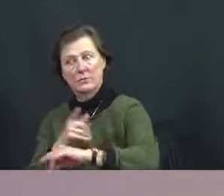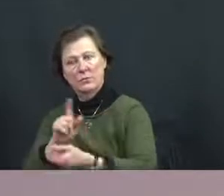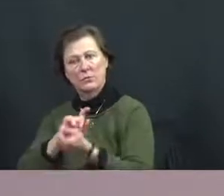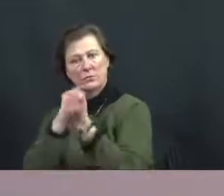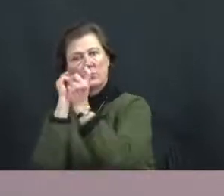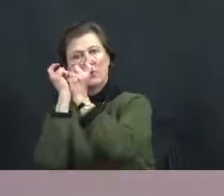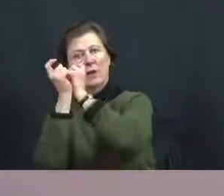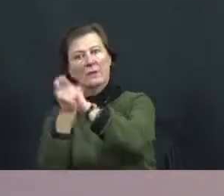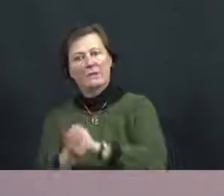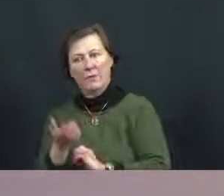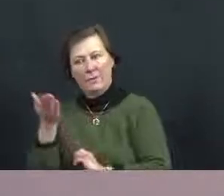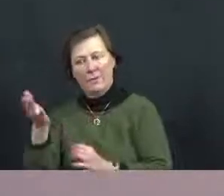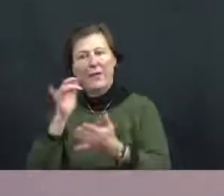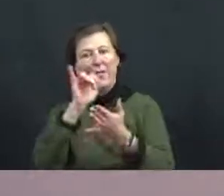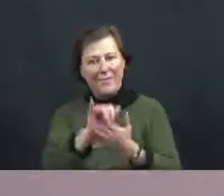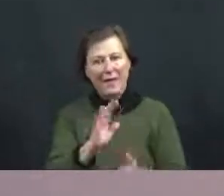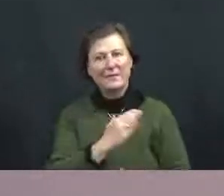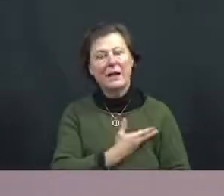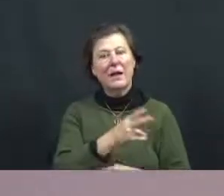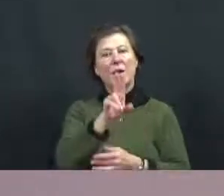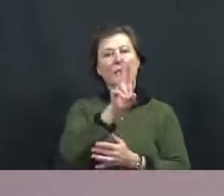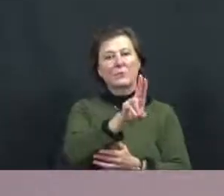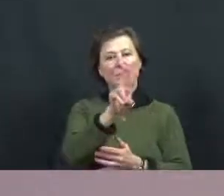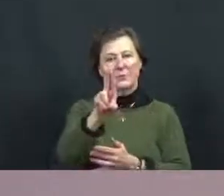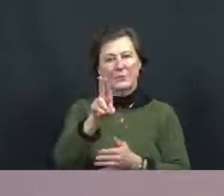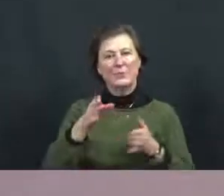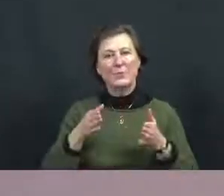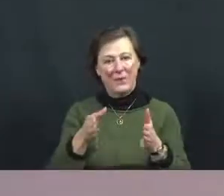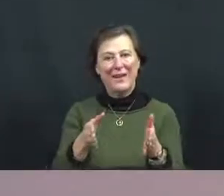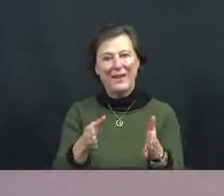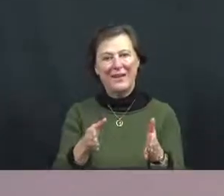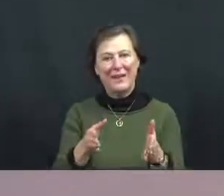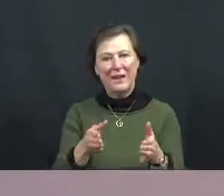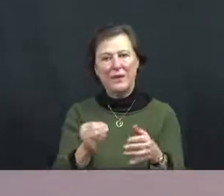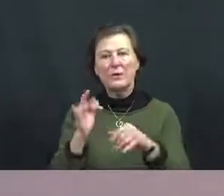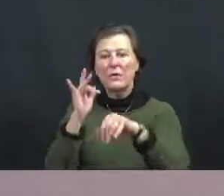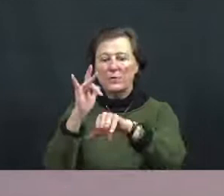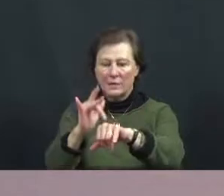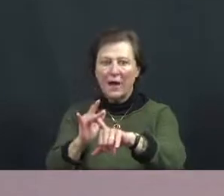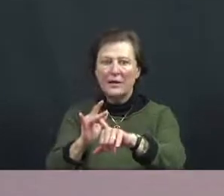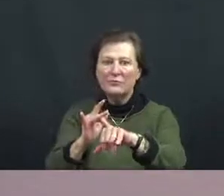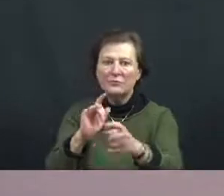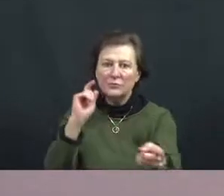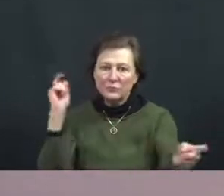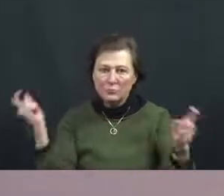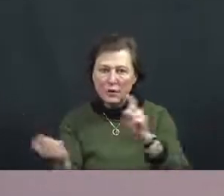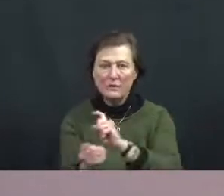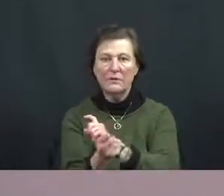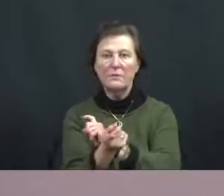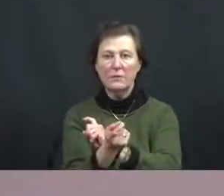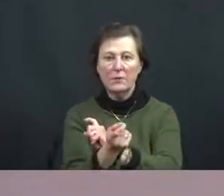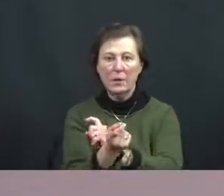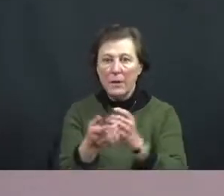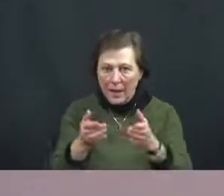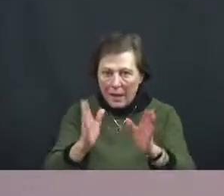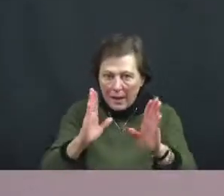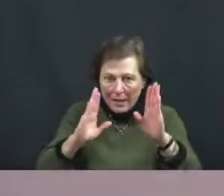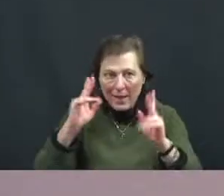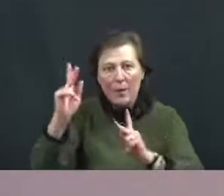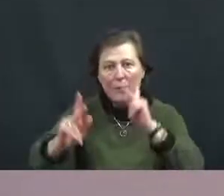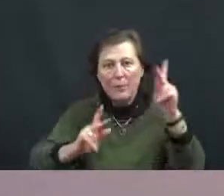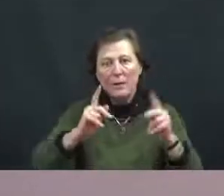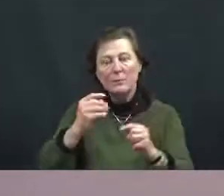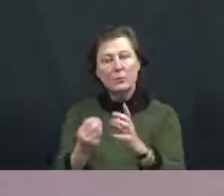this is our Unitarian Universalist way, to touch and transform, allow people to